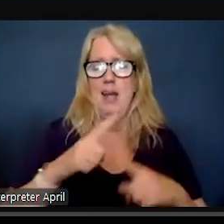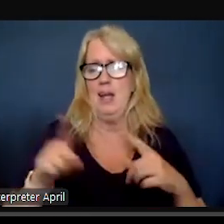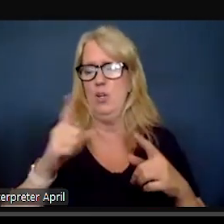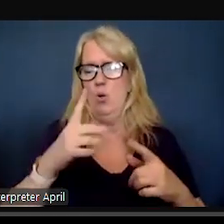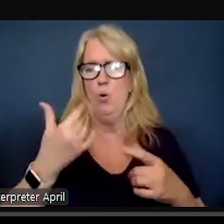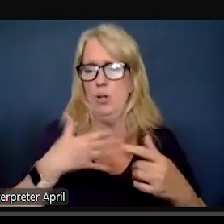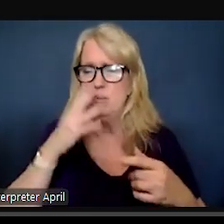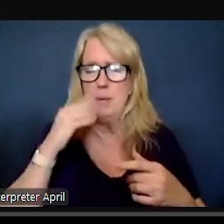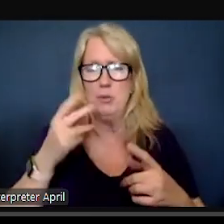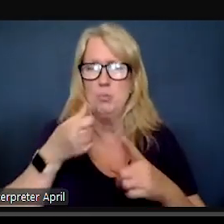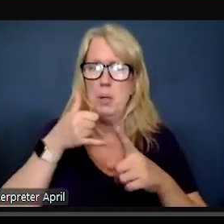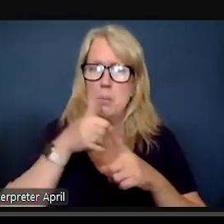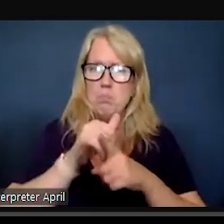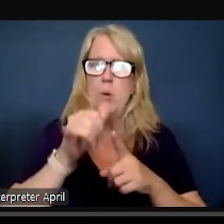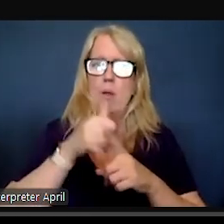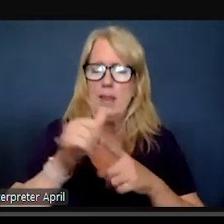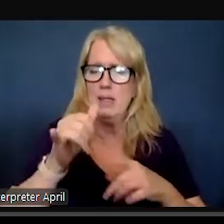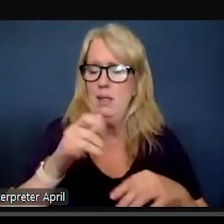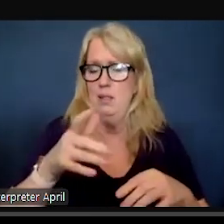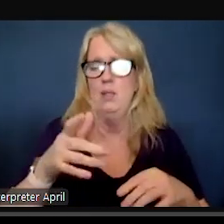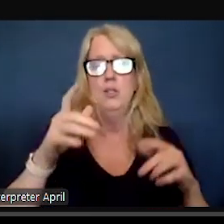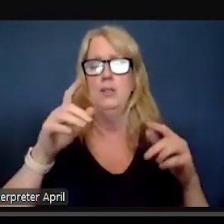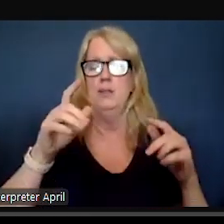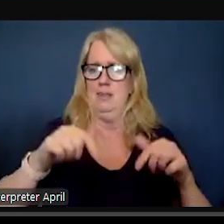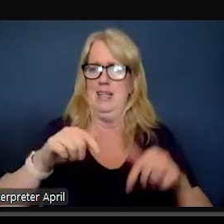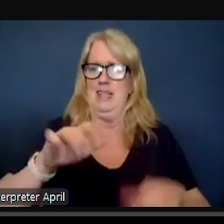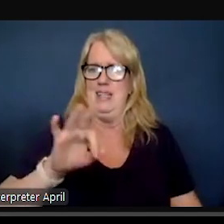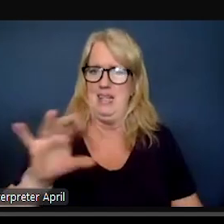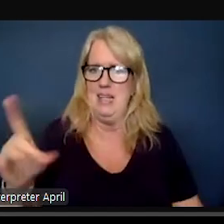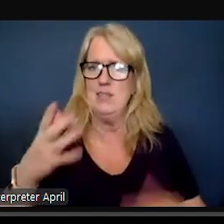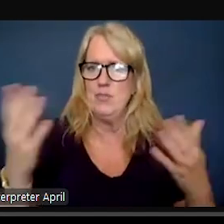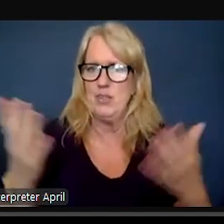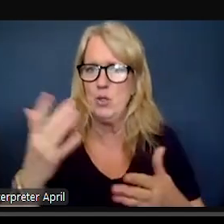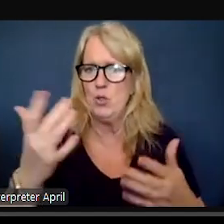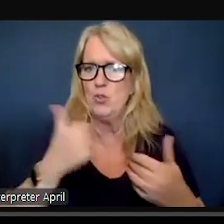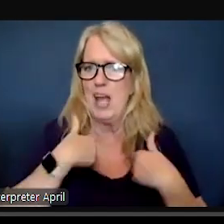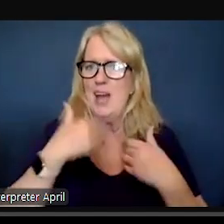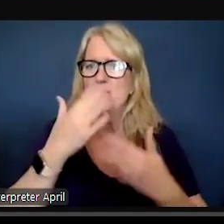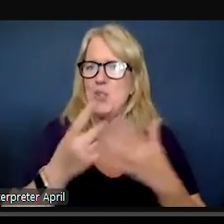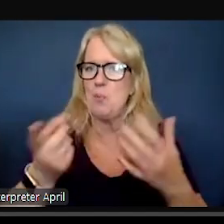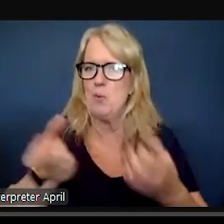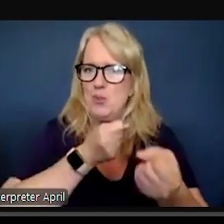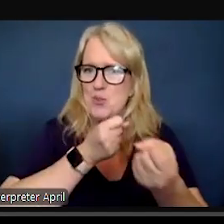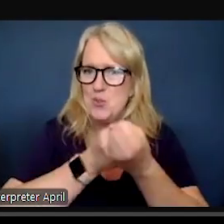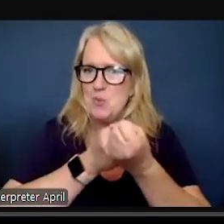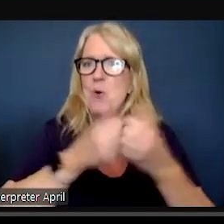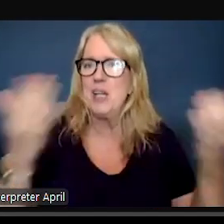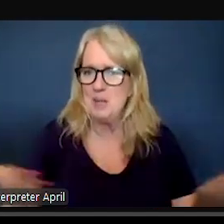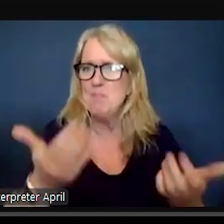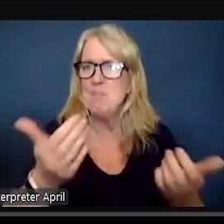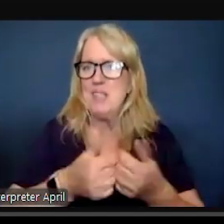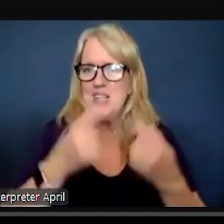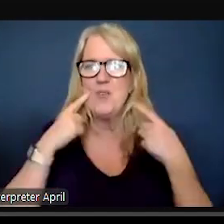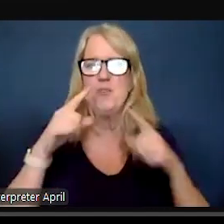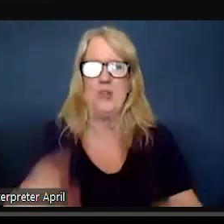with bullying, really 988 is here for you to reach out and have someone to support you.